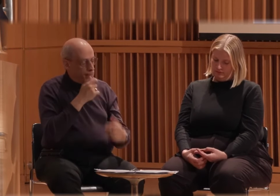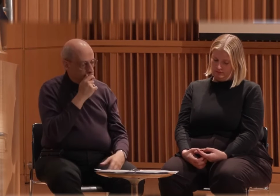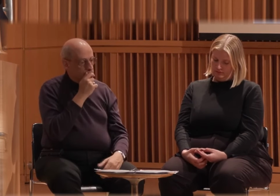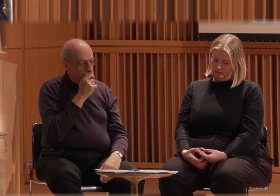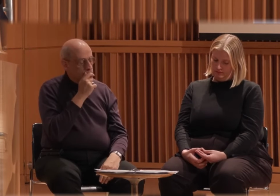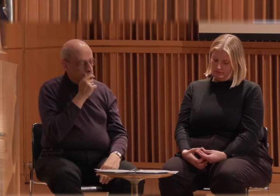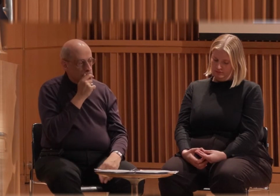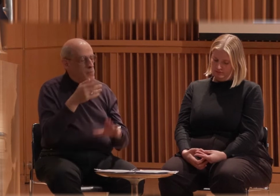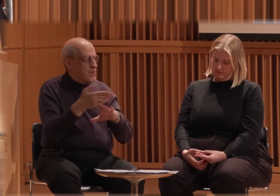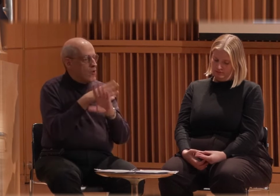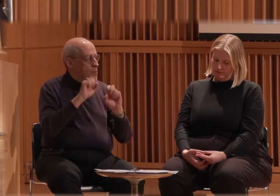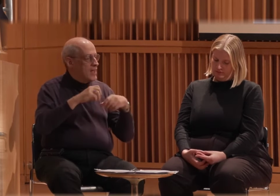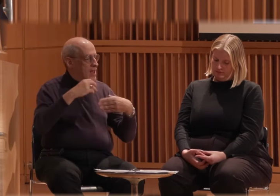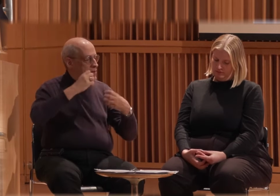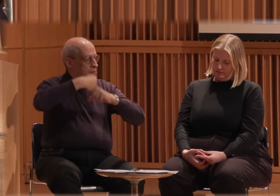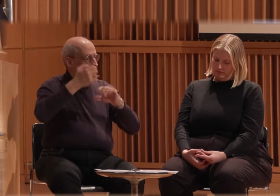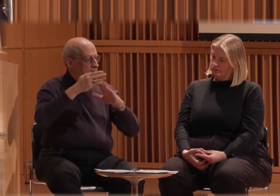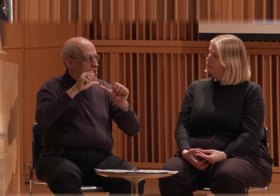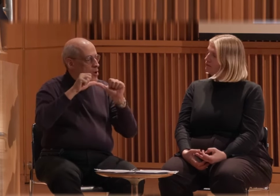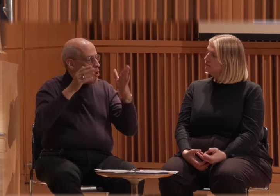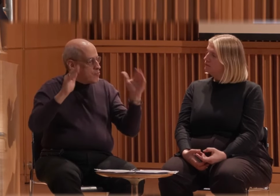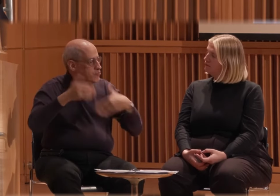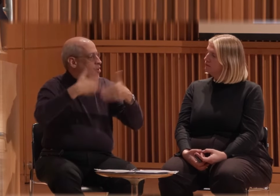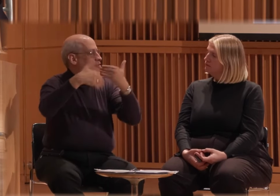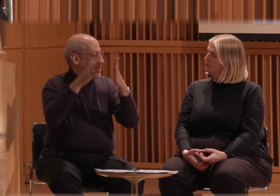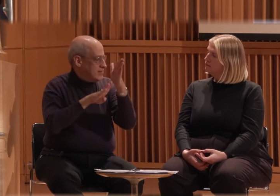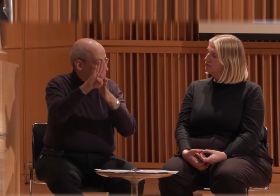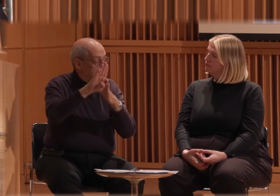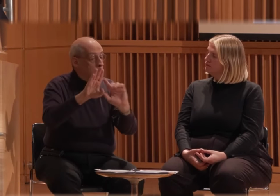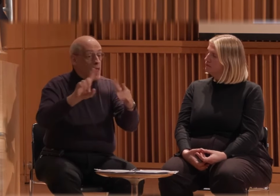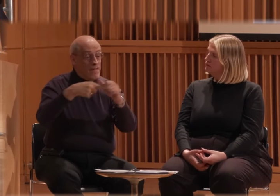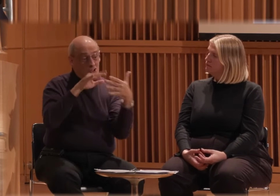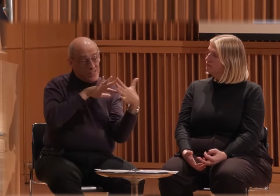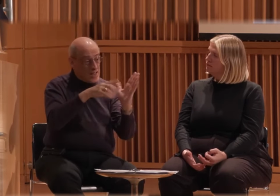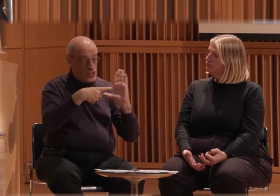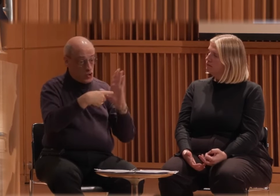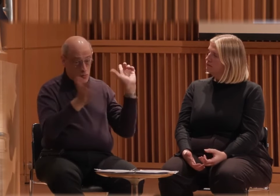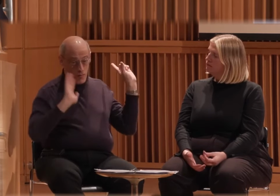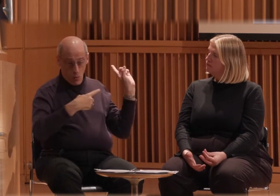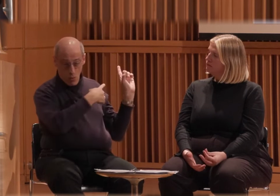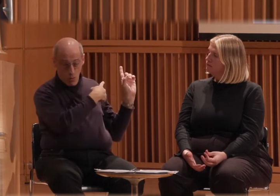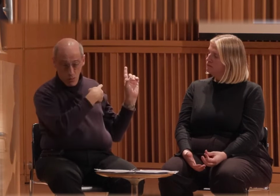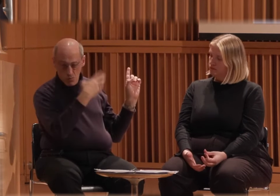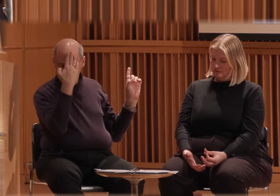before we can make more progress on that front. That first study I showed you with